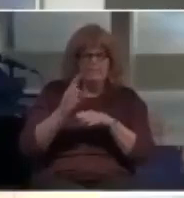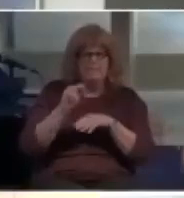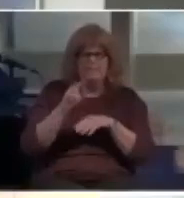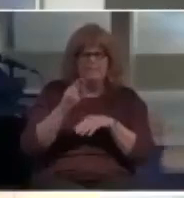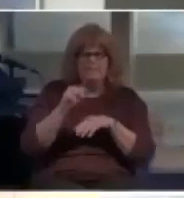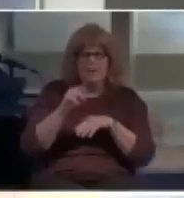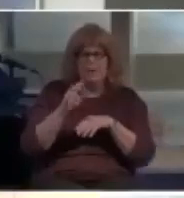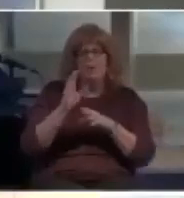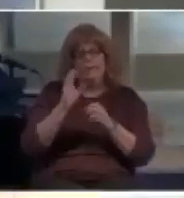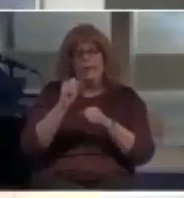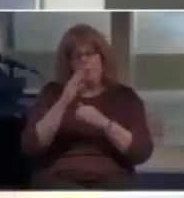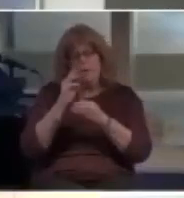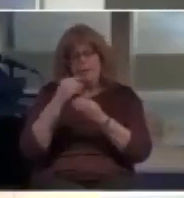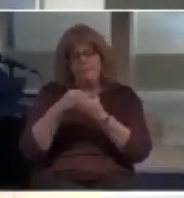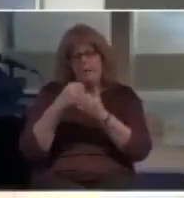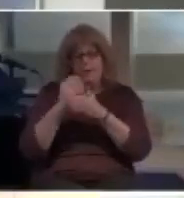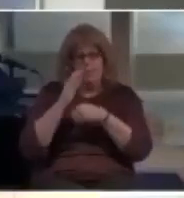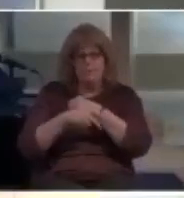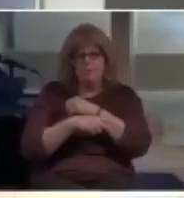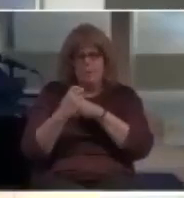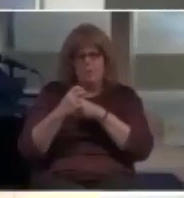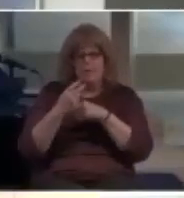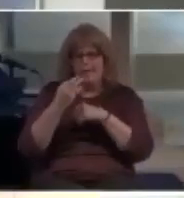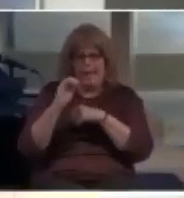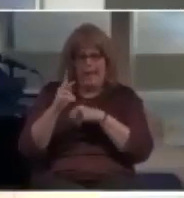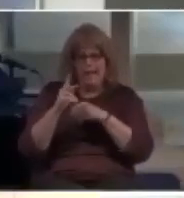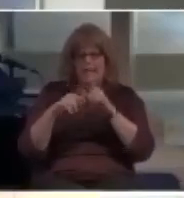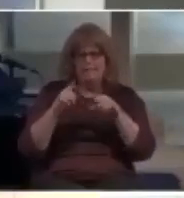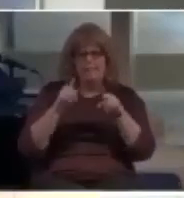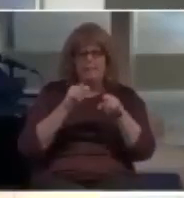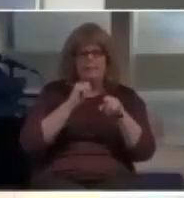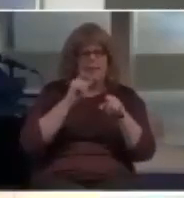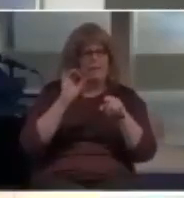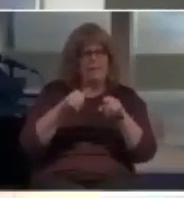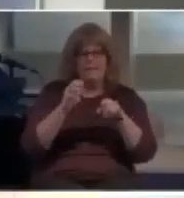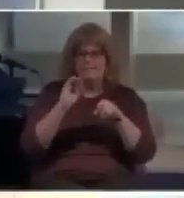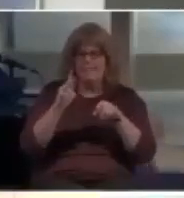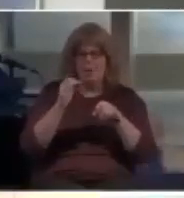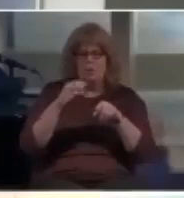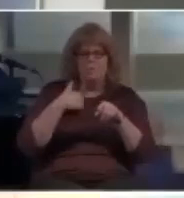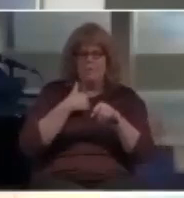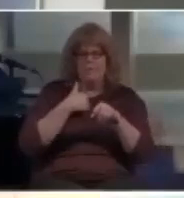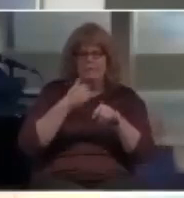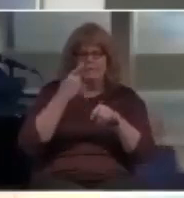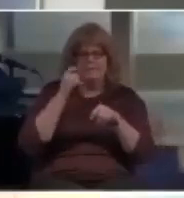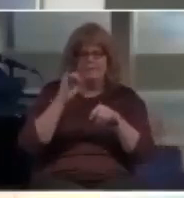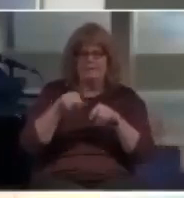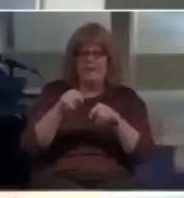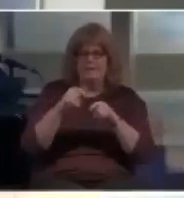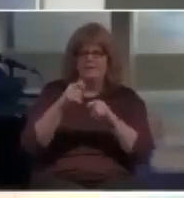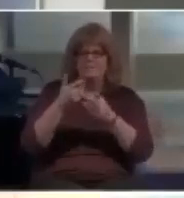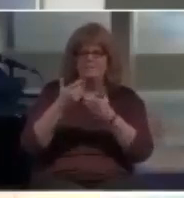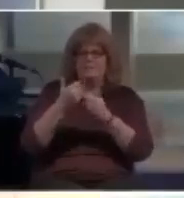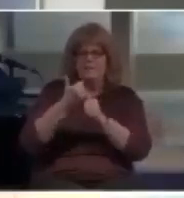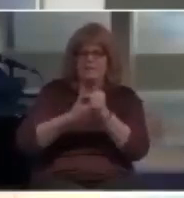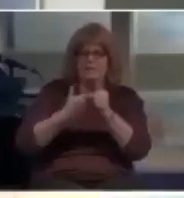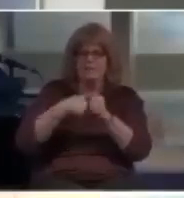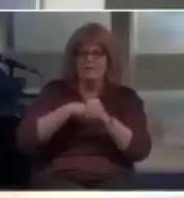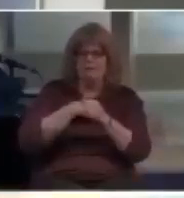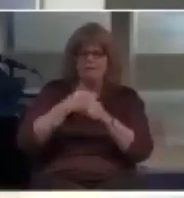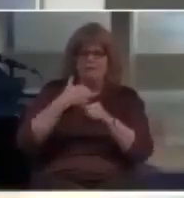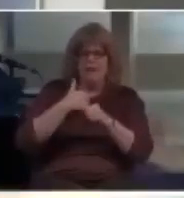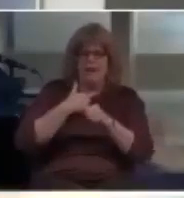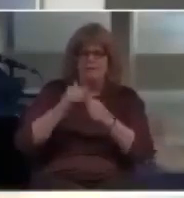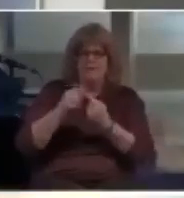stole. But you don't have to worry that it's the mark of the beast, because every one of those transactions is based on each one of us having